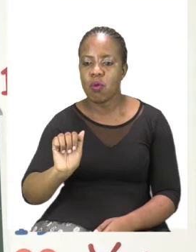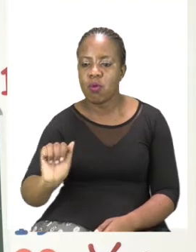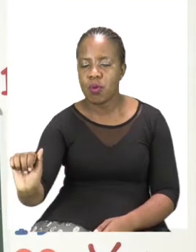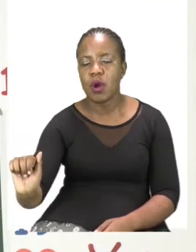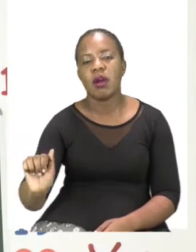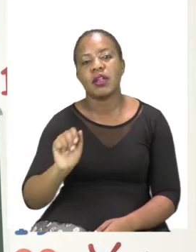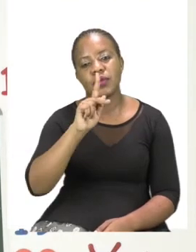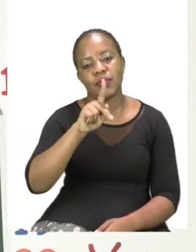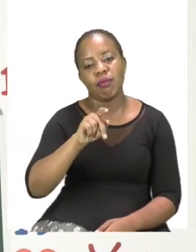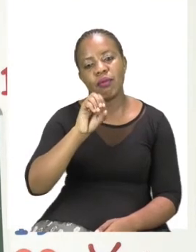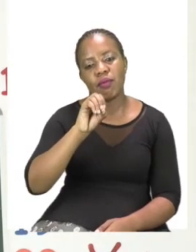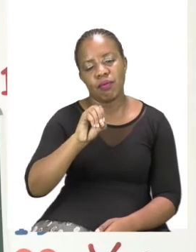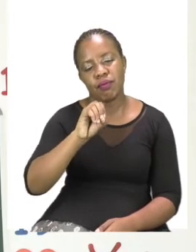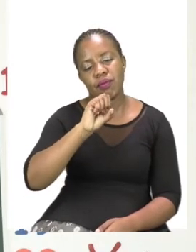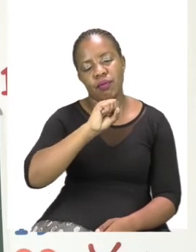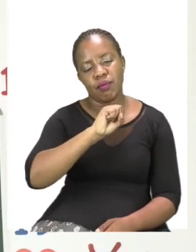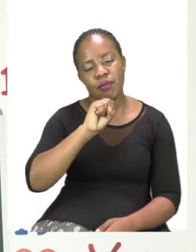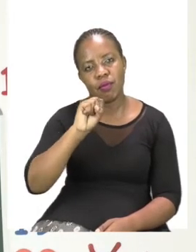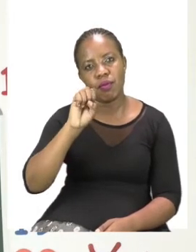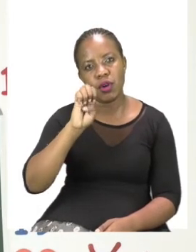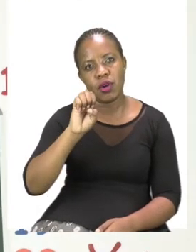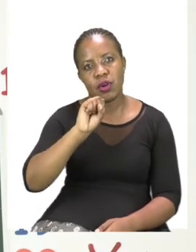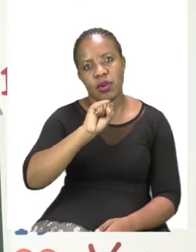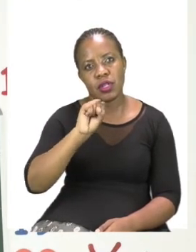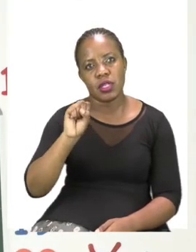And then if we have an animal,